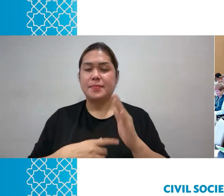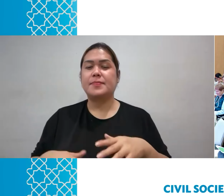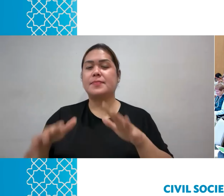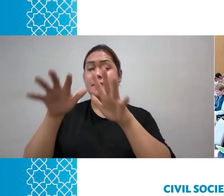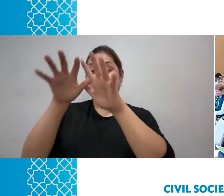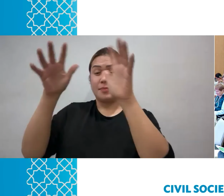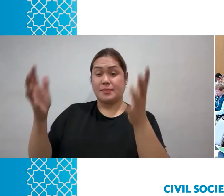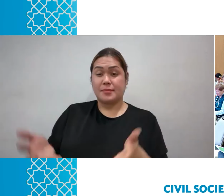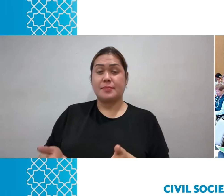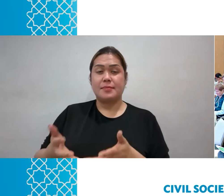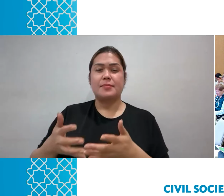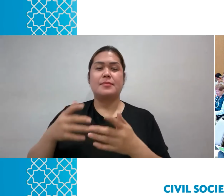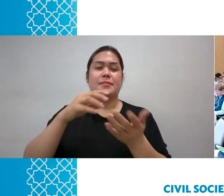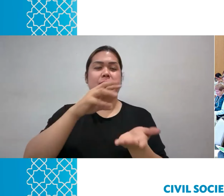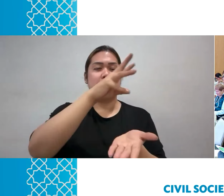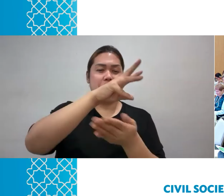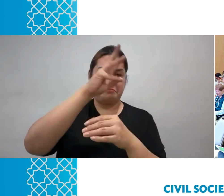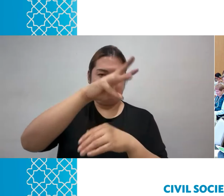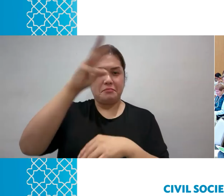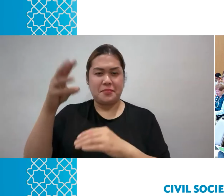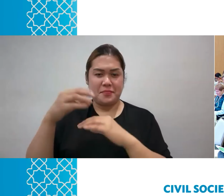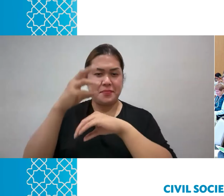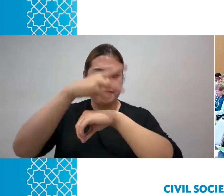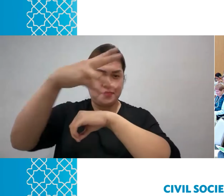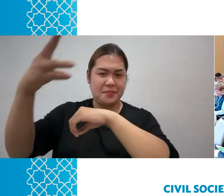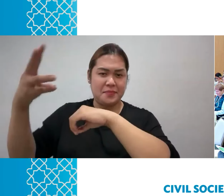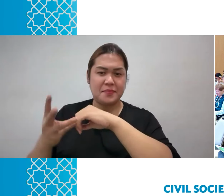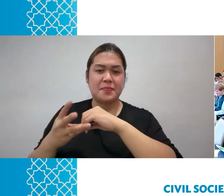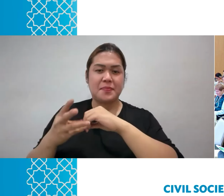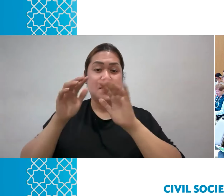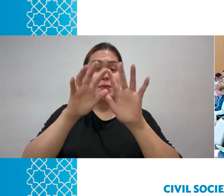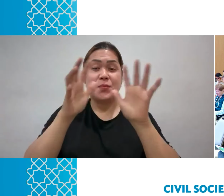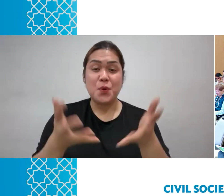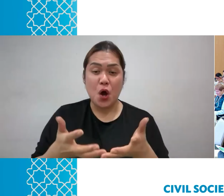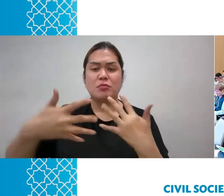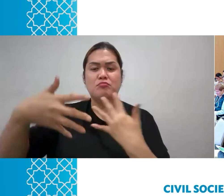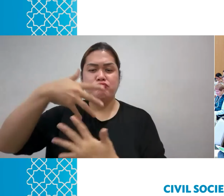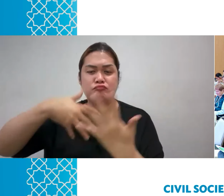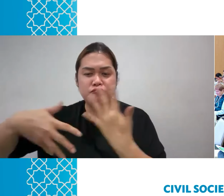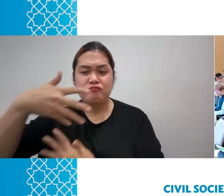poverty that is distributed socially. And if we are really,